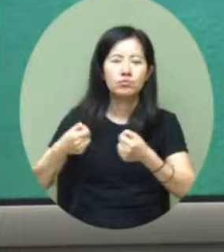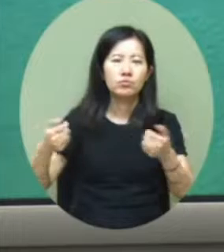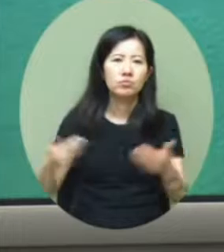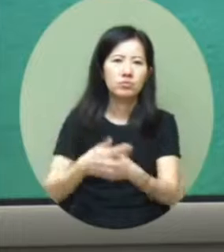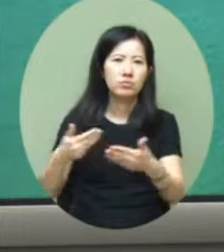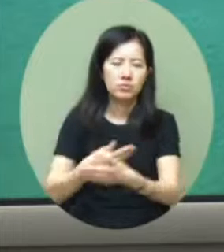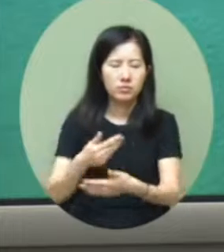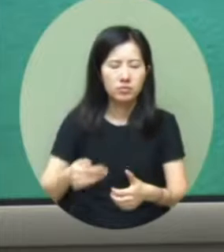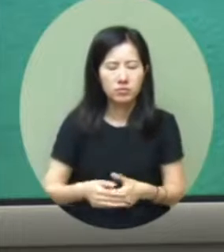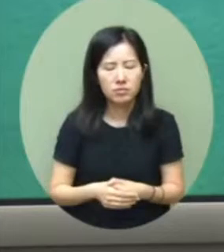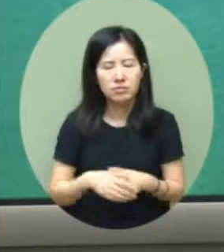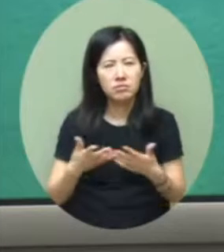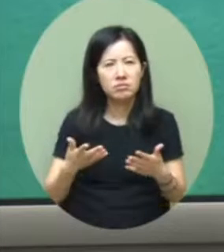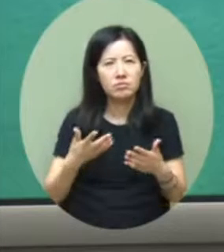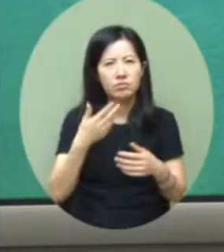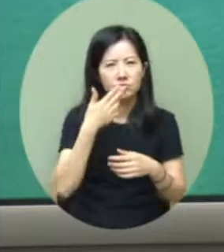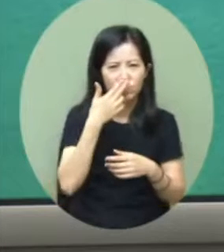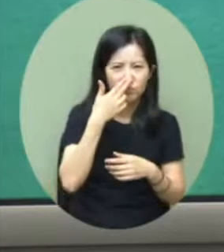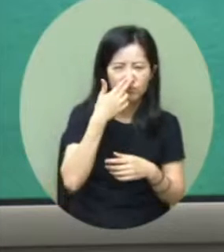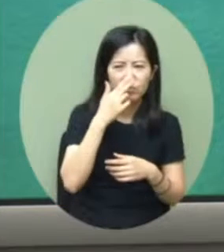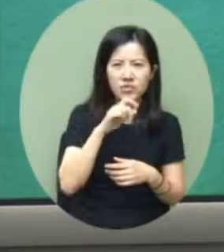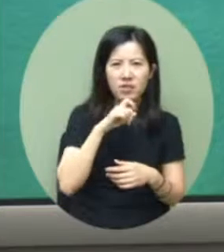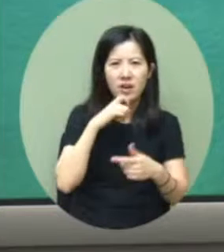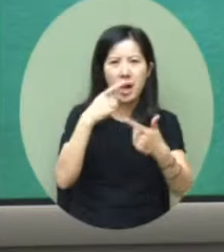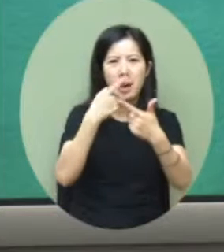800,000 additional visitors to Hong Kong from the